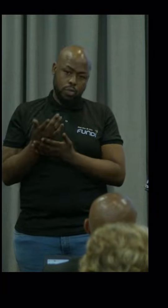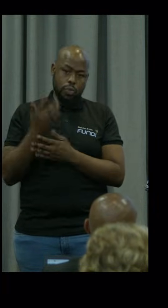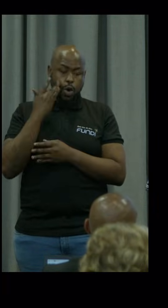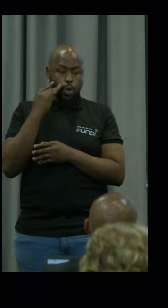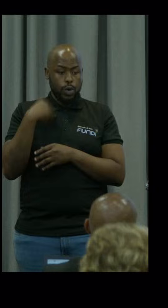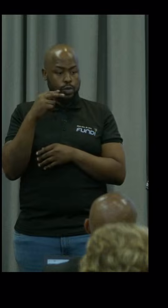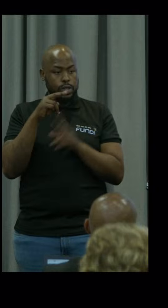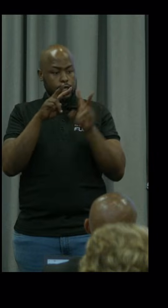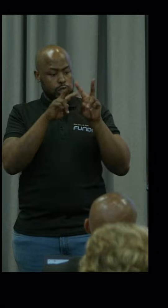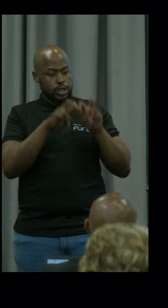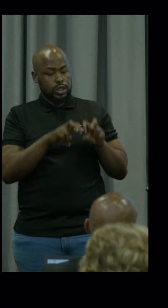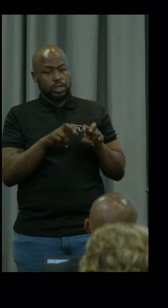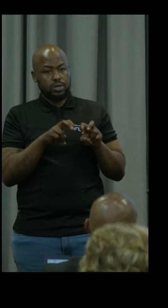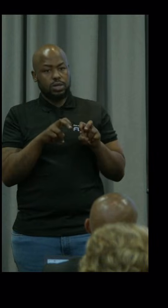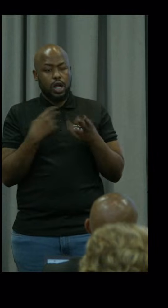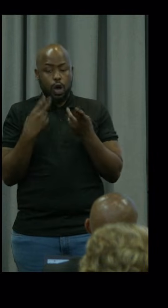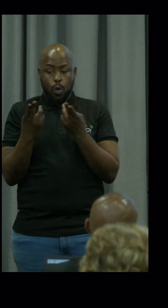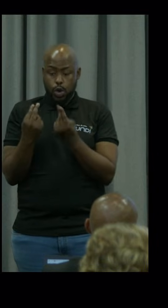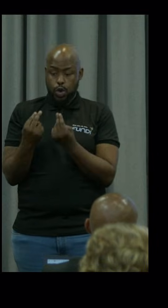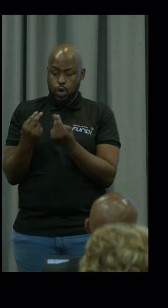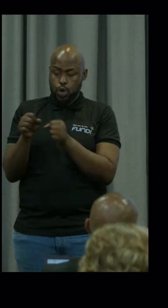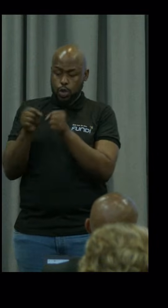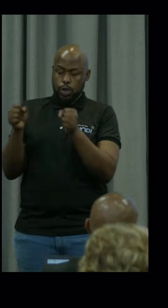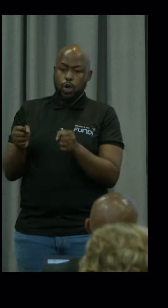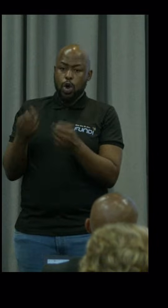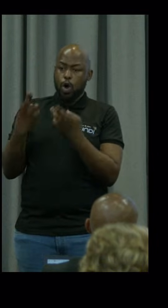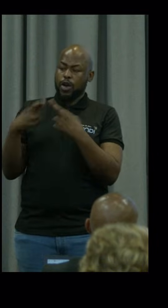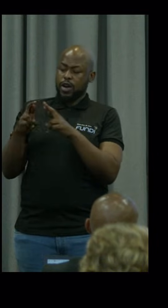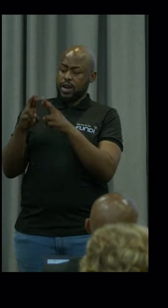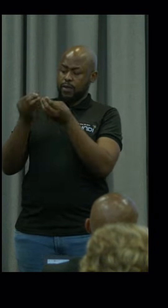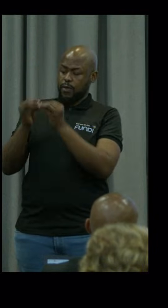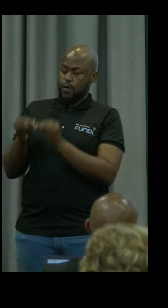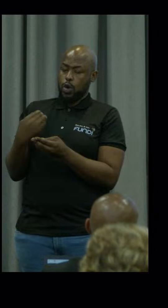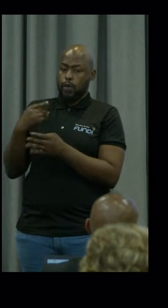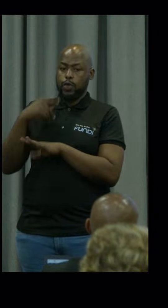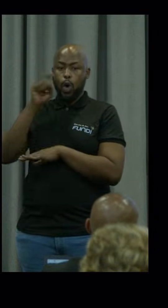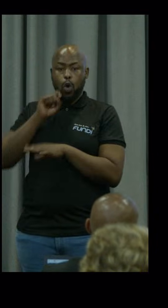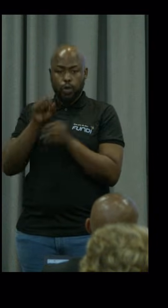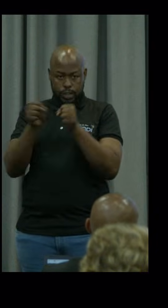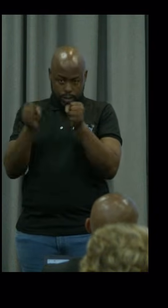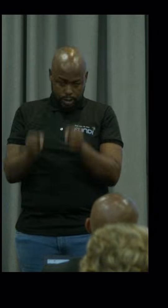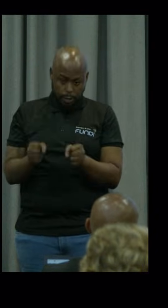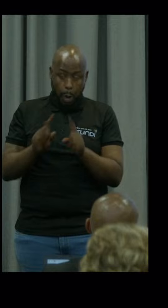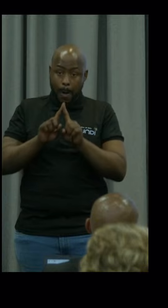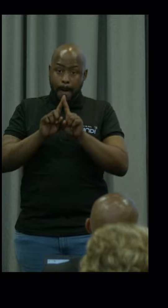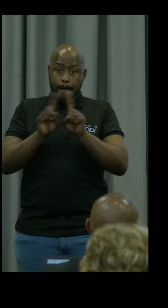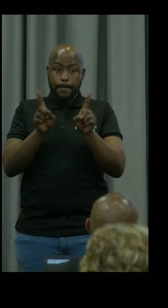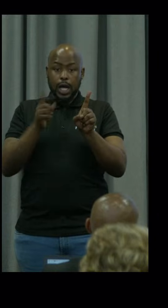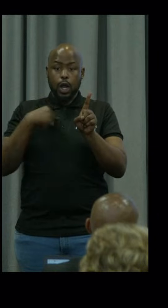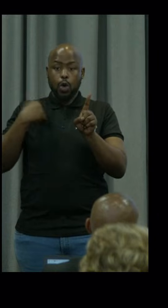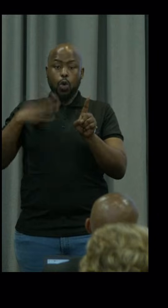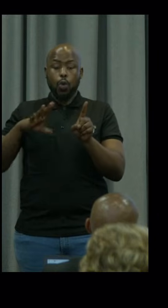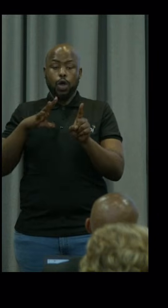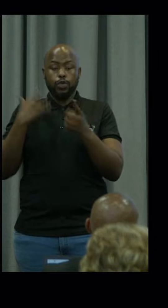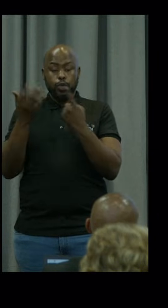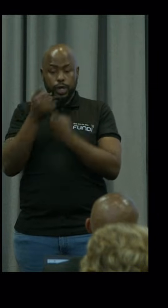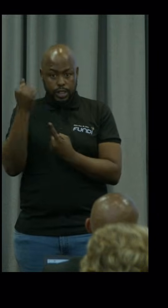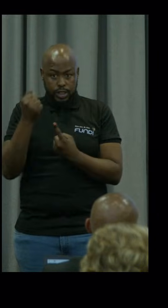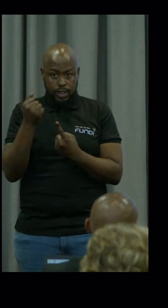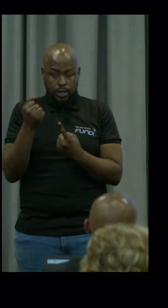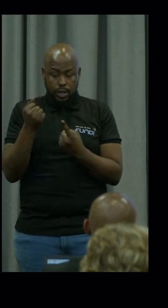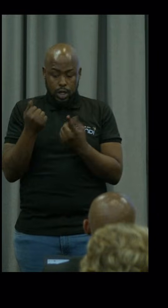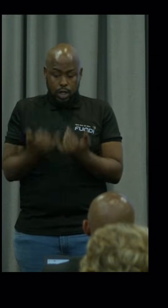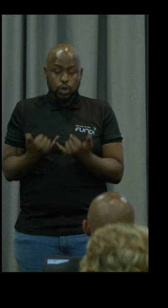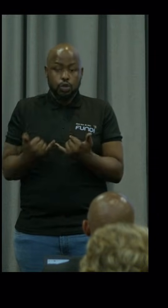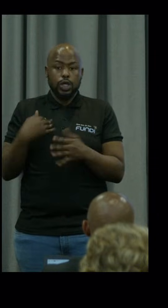look at either our new model or the revision of our existing model. But what I would like to achieve today, and